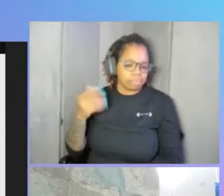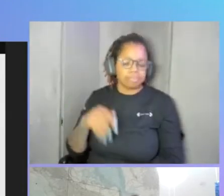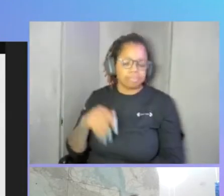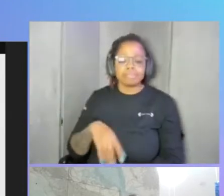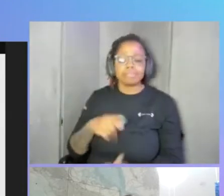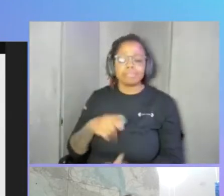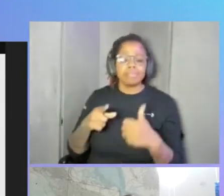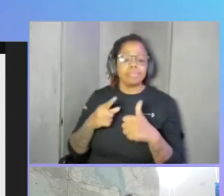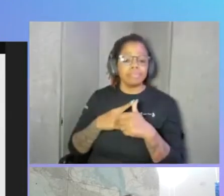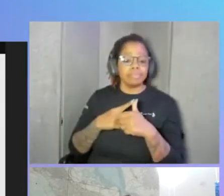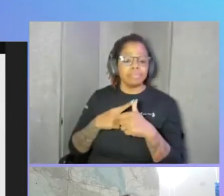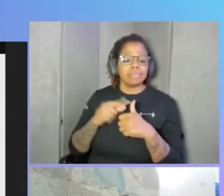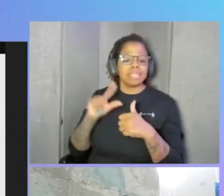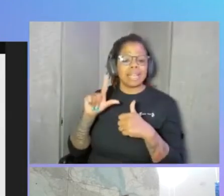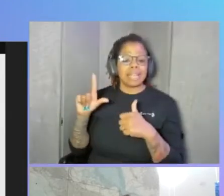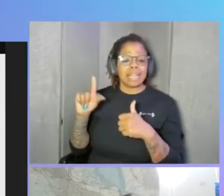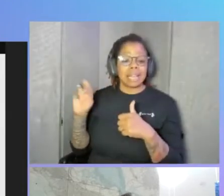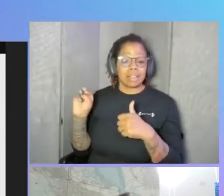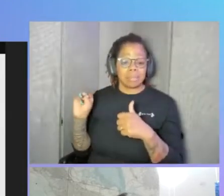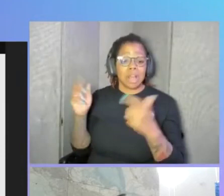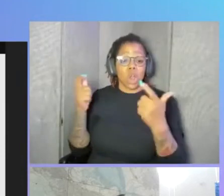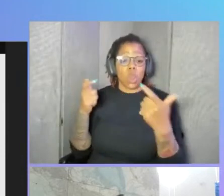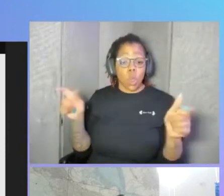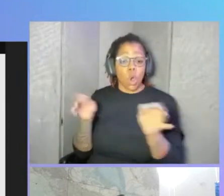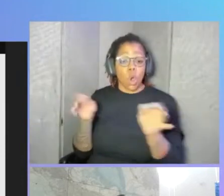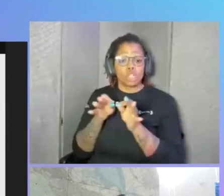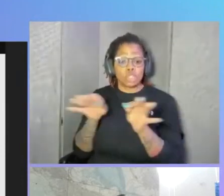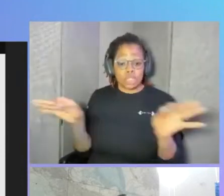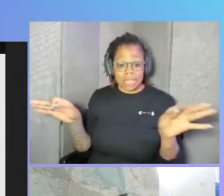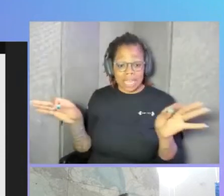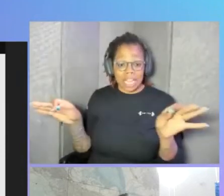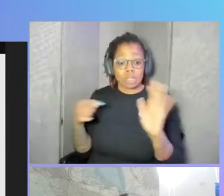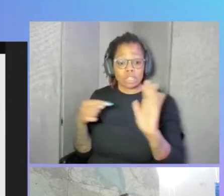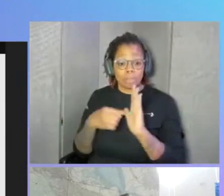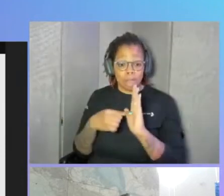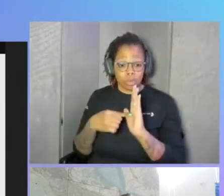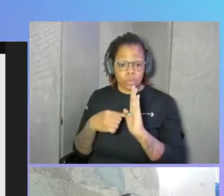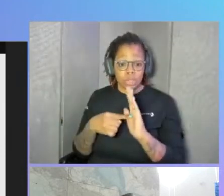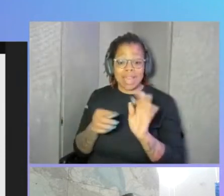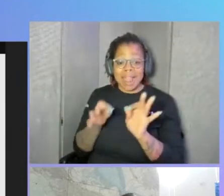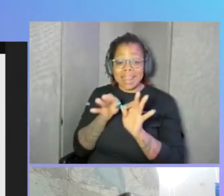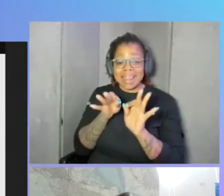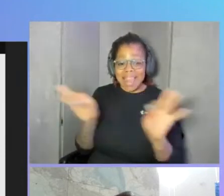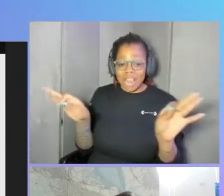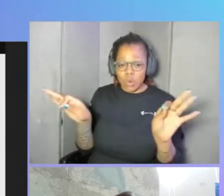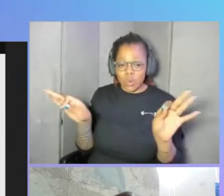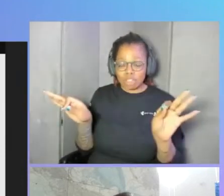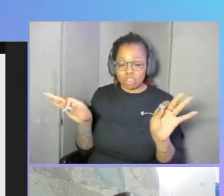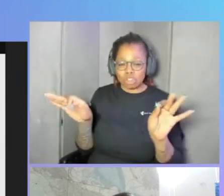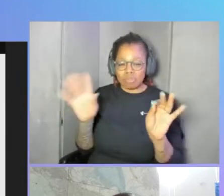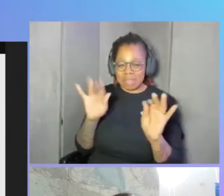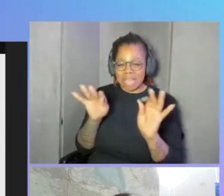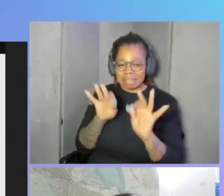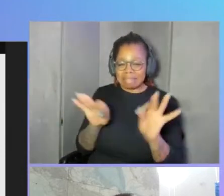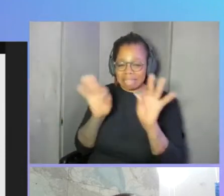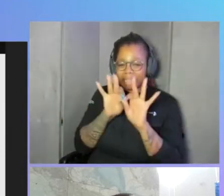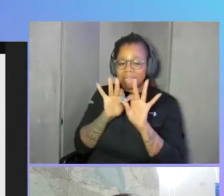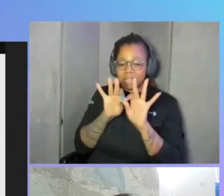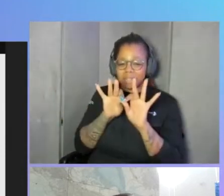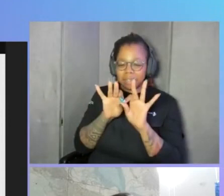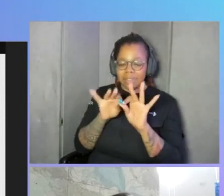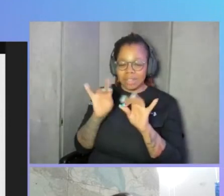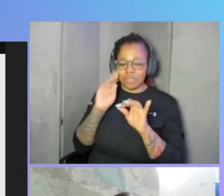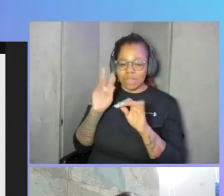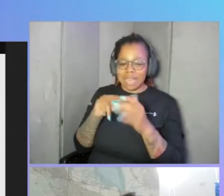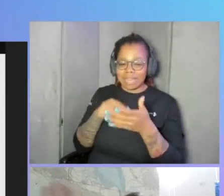all, LLM, large language model. So language is the key to that